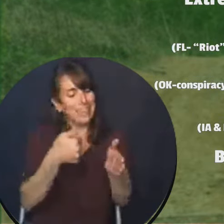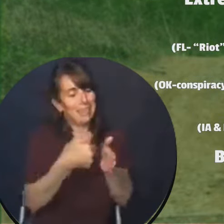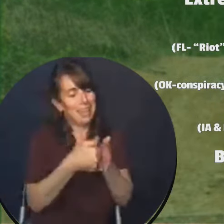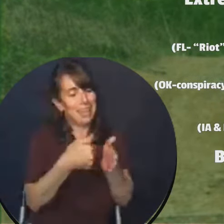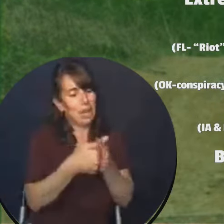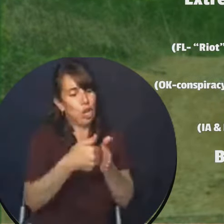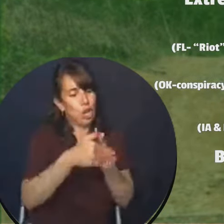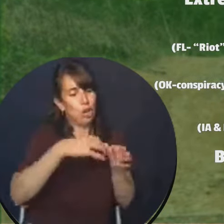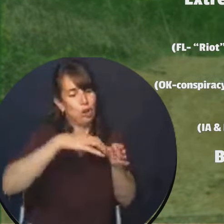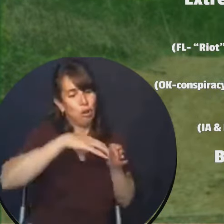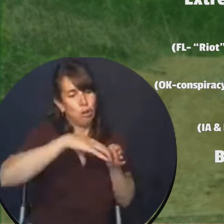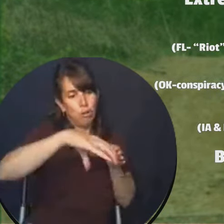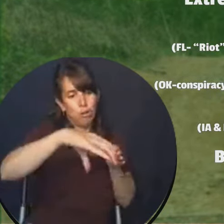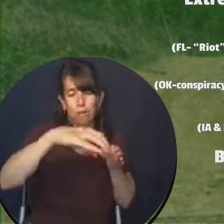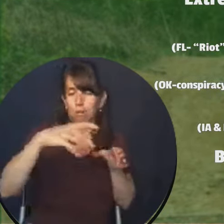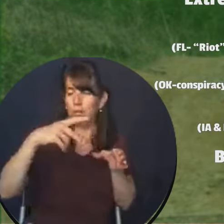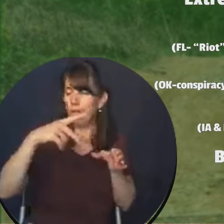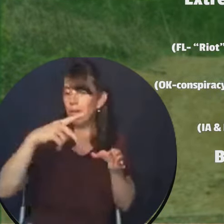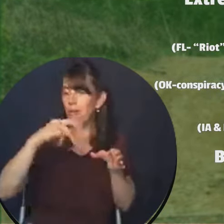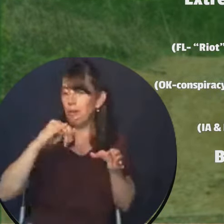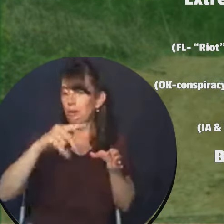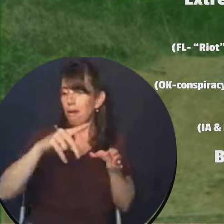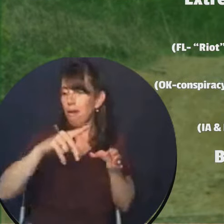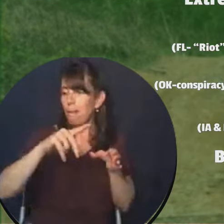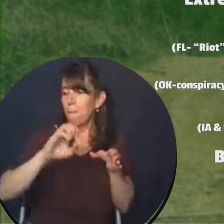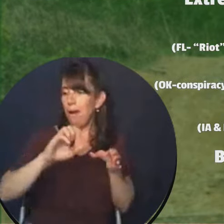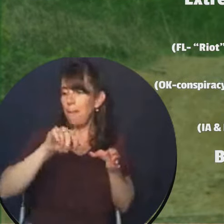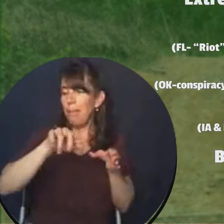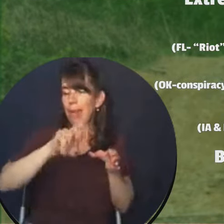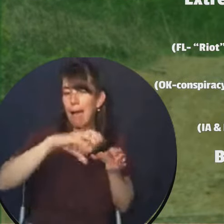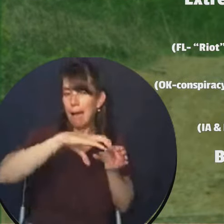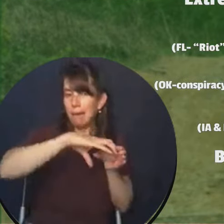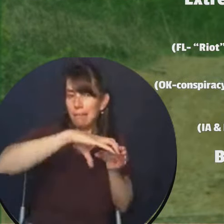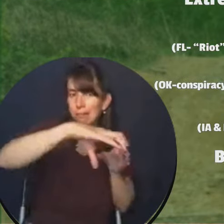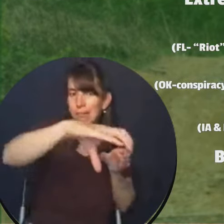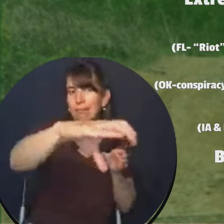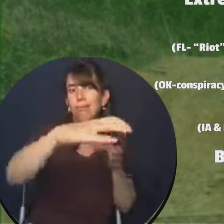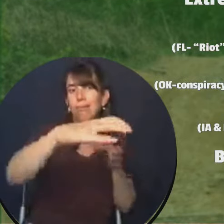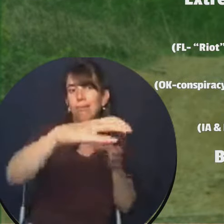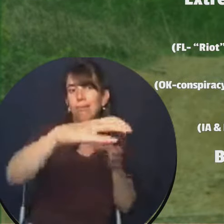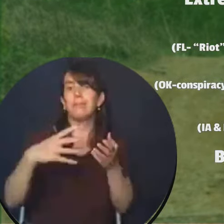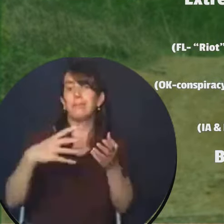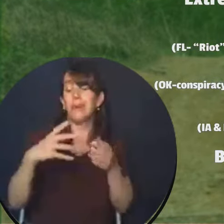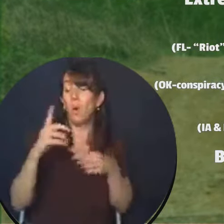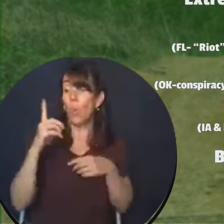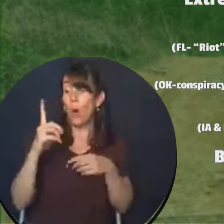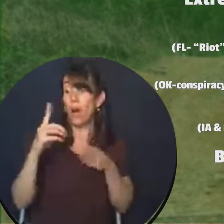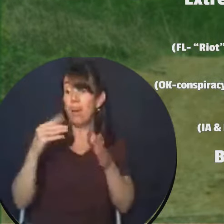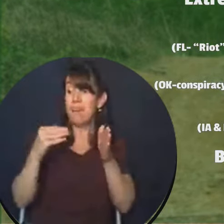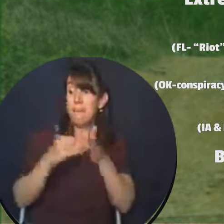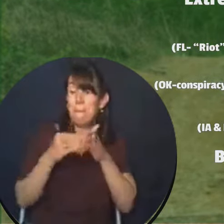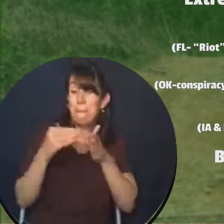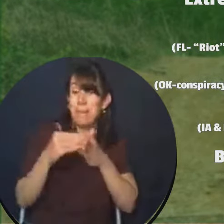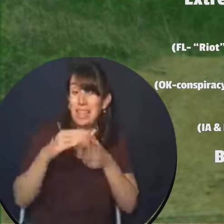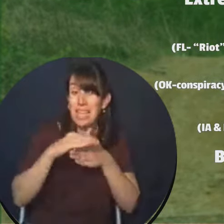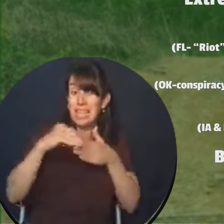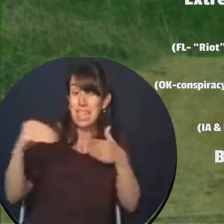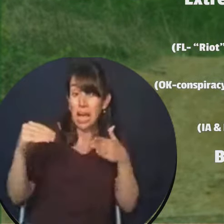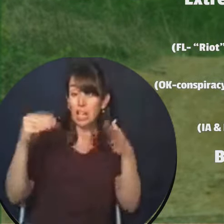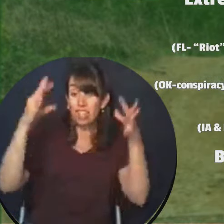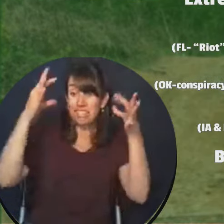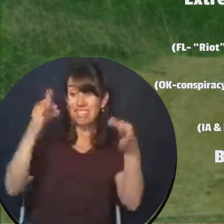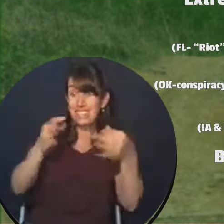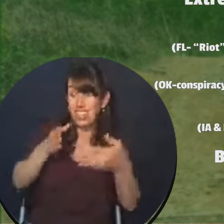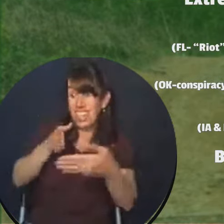guilty of conspiracy to trespass near a pipeline, and a $1 million judgment just like wipes you out, right? So it's not just